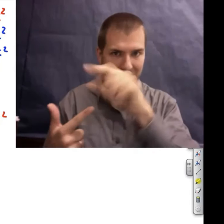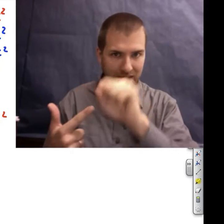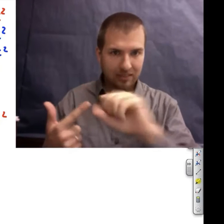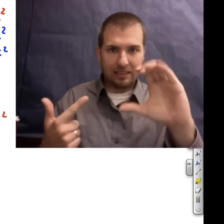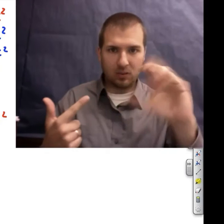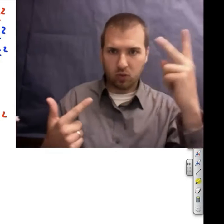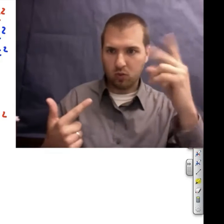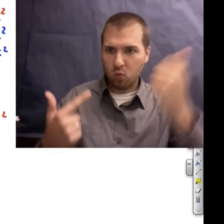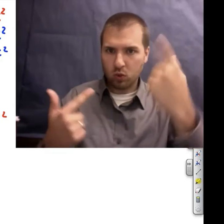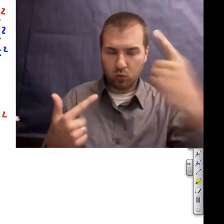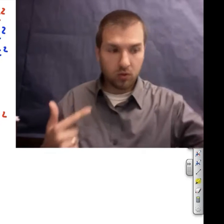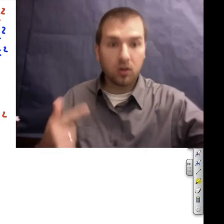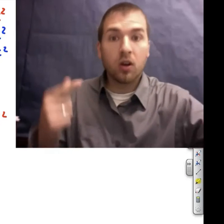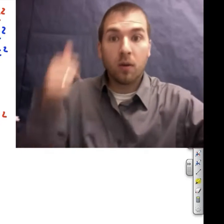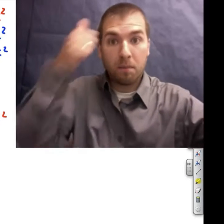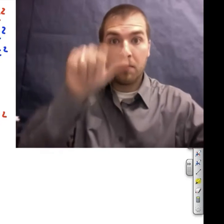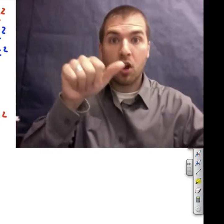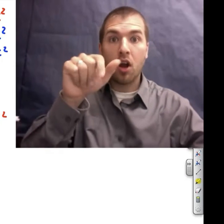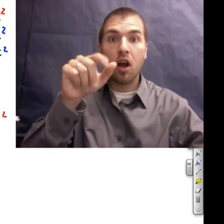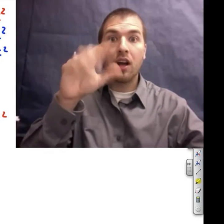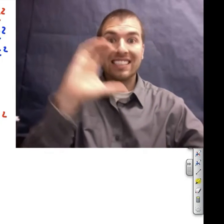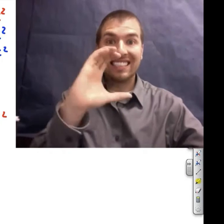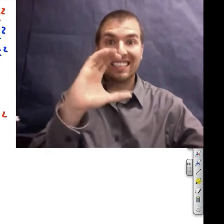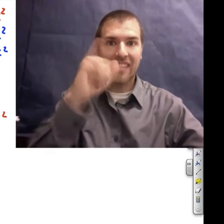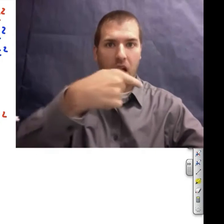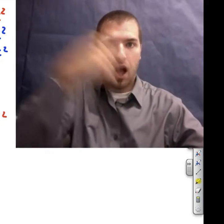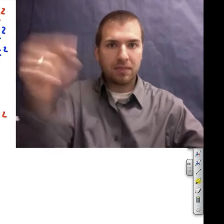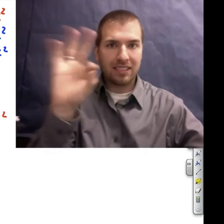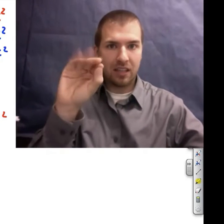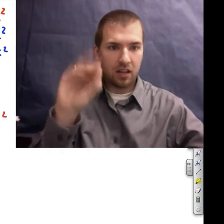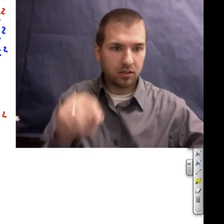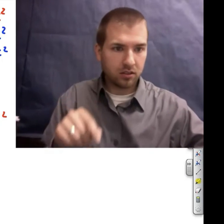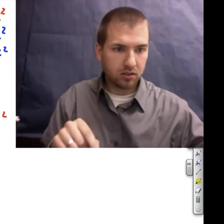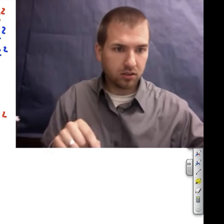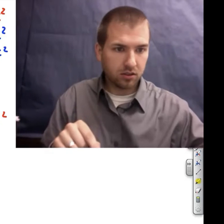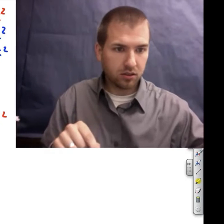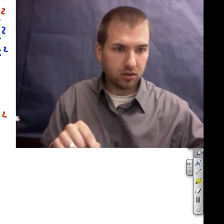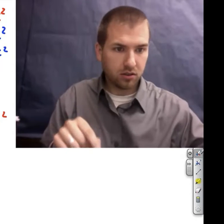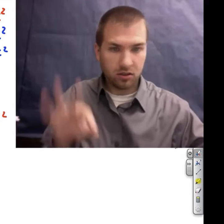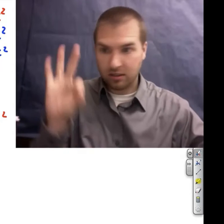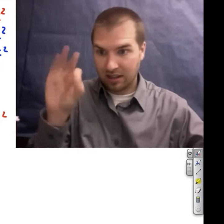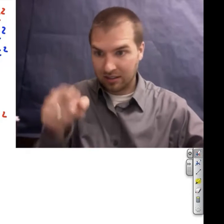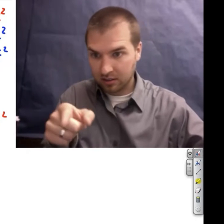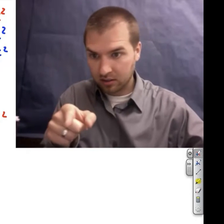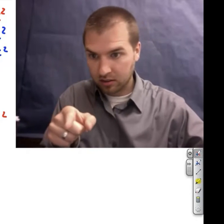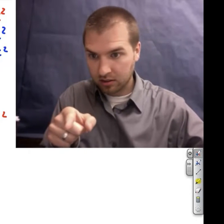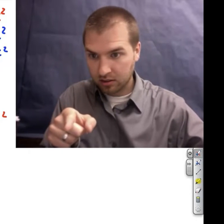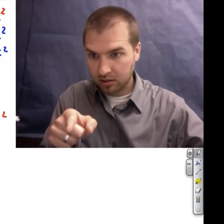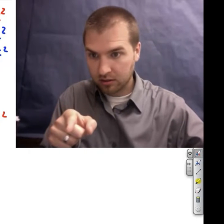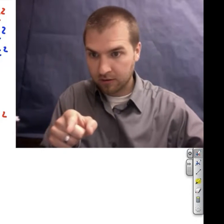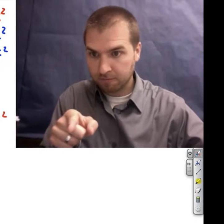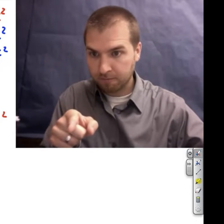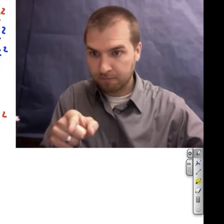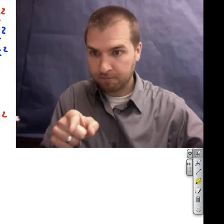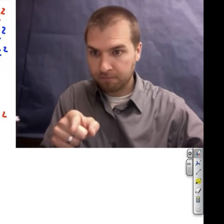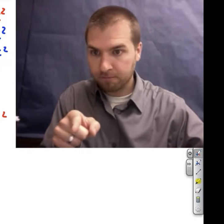look at A and B, and remember that C is always opposite of the 90 degrees. So